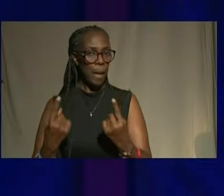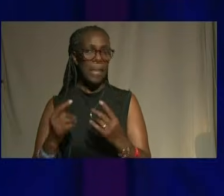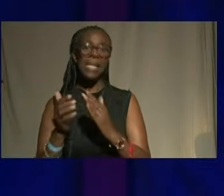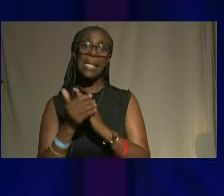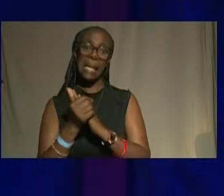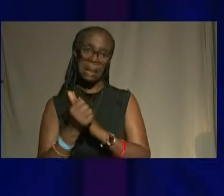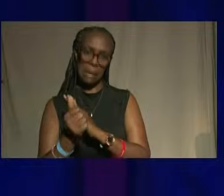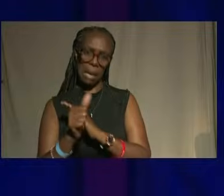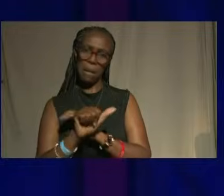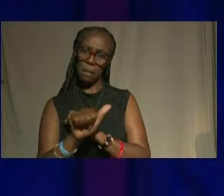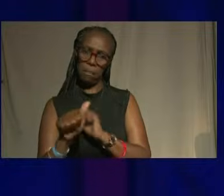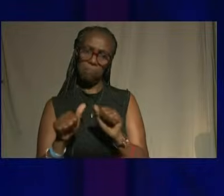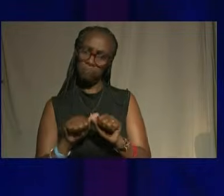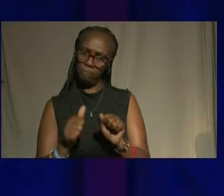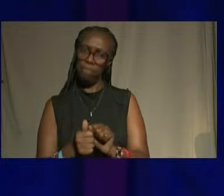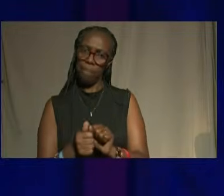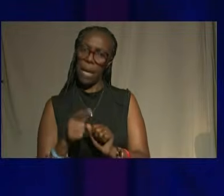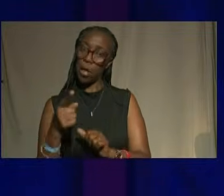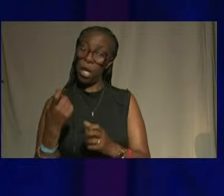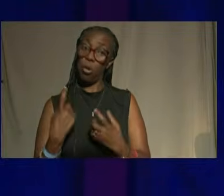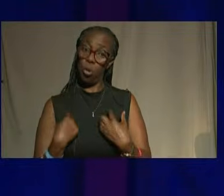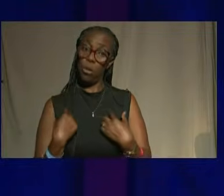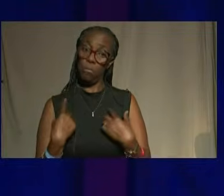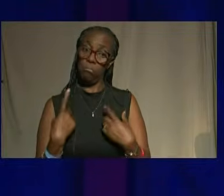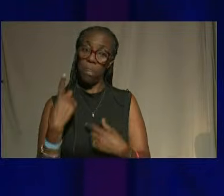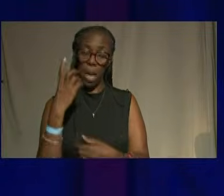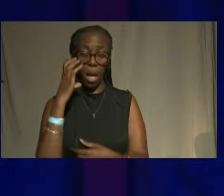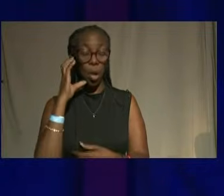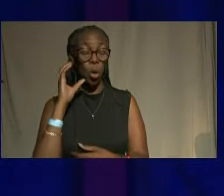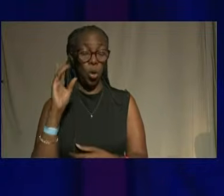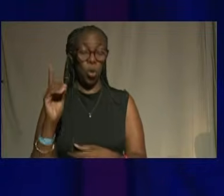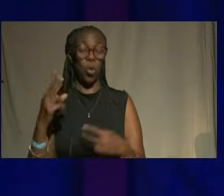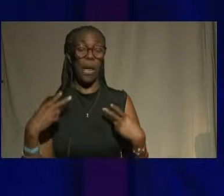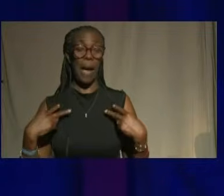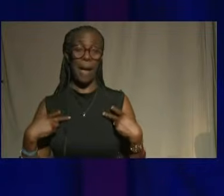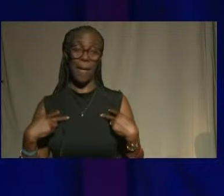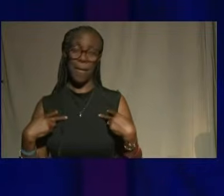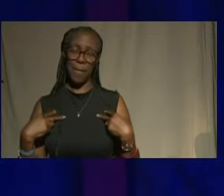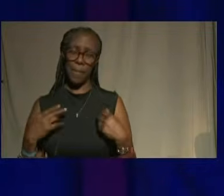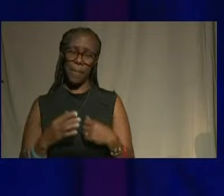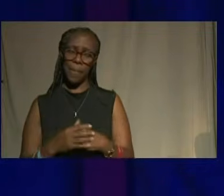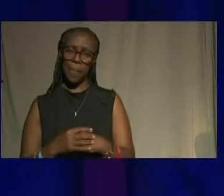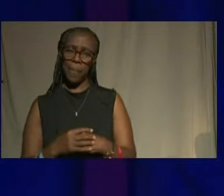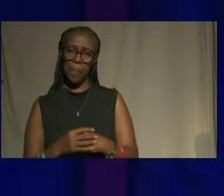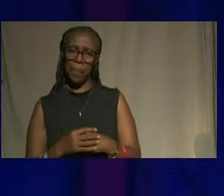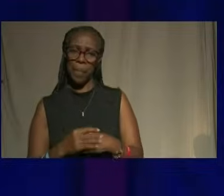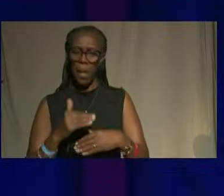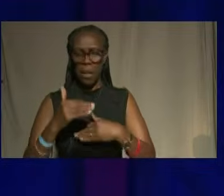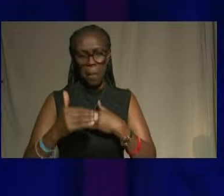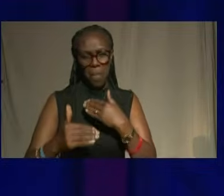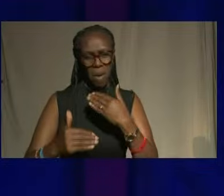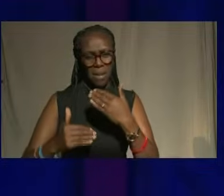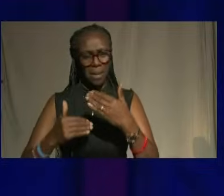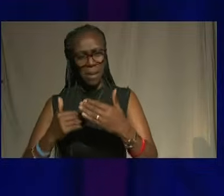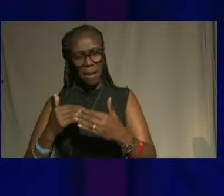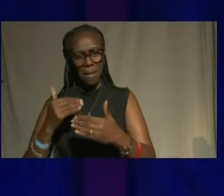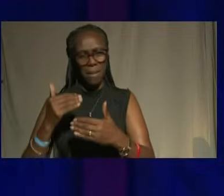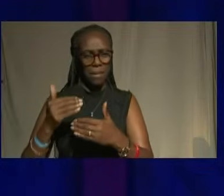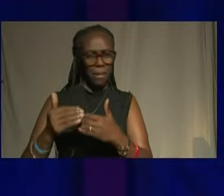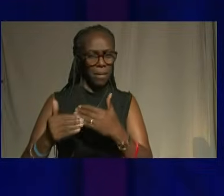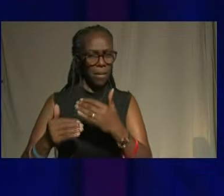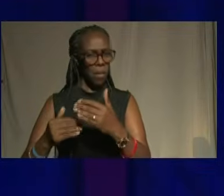could have. When the whole process of going through